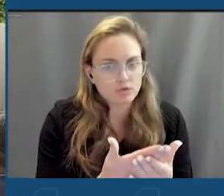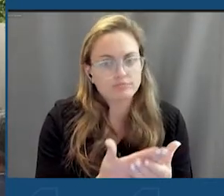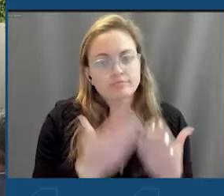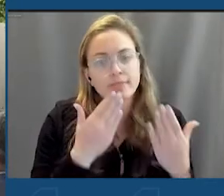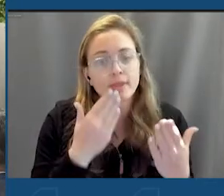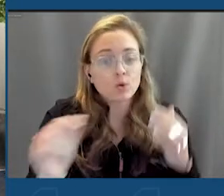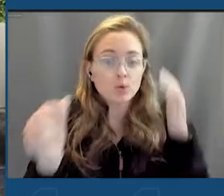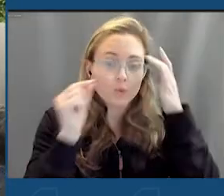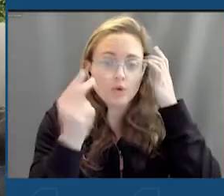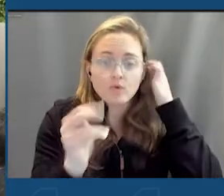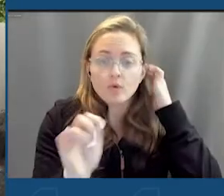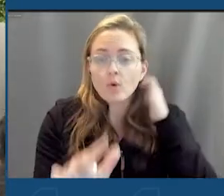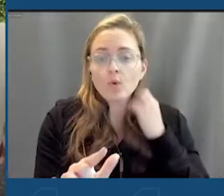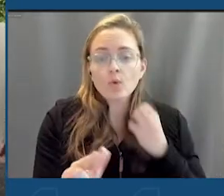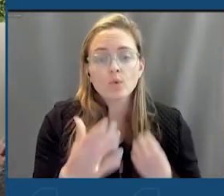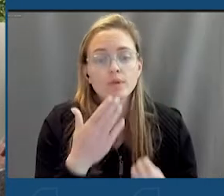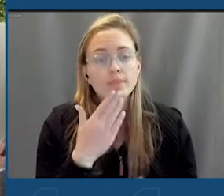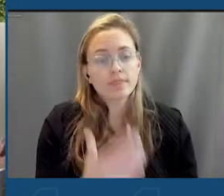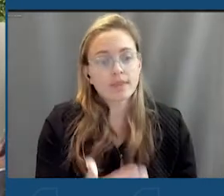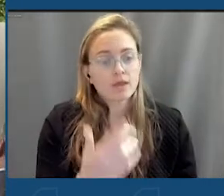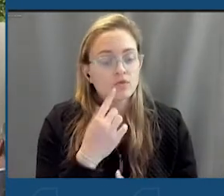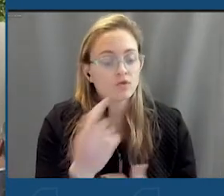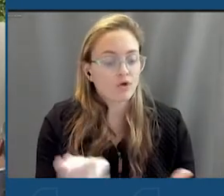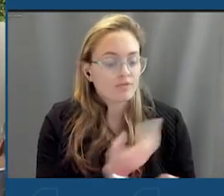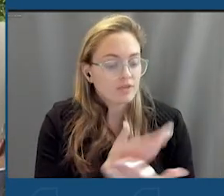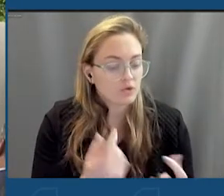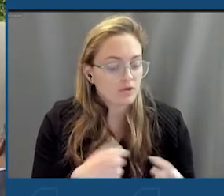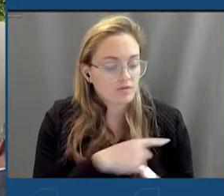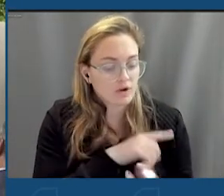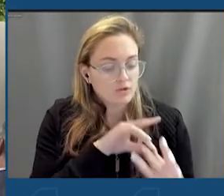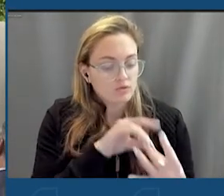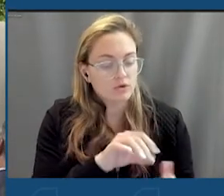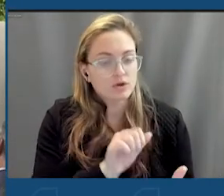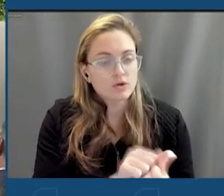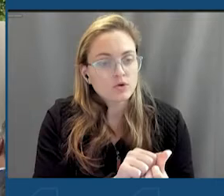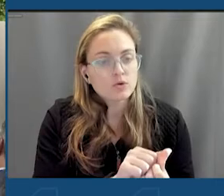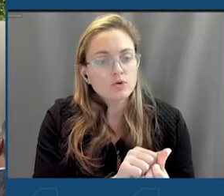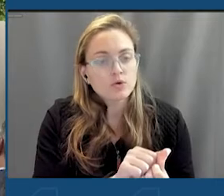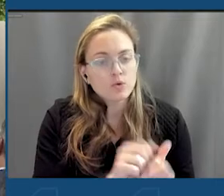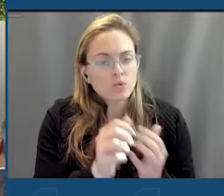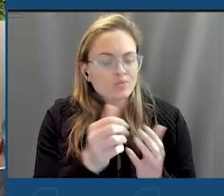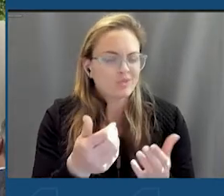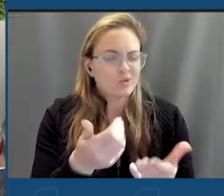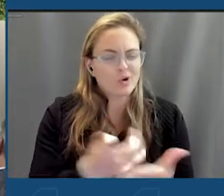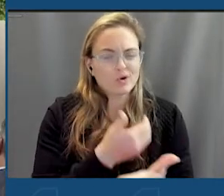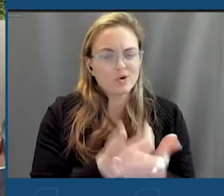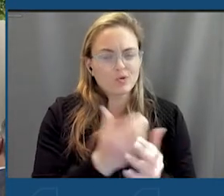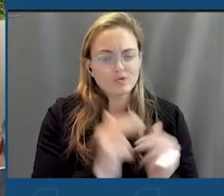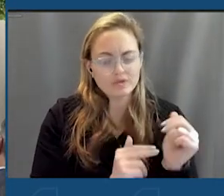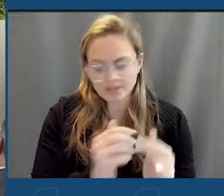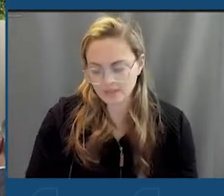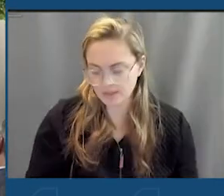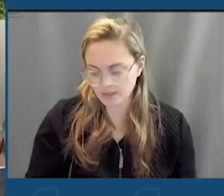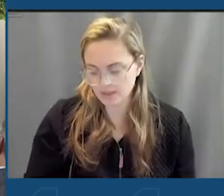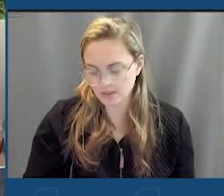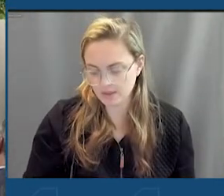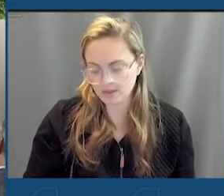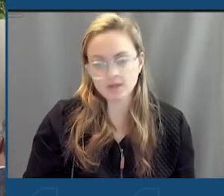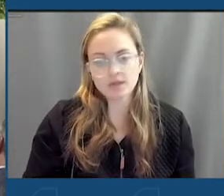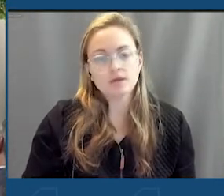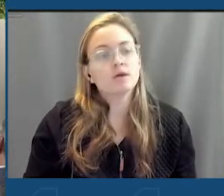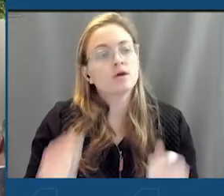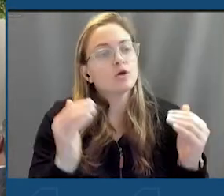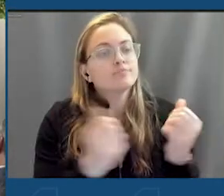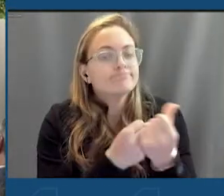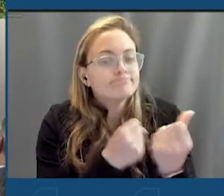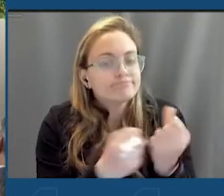Hochul. Thanks for the support you have given us in regards to our move in our new facility. Thank you in regards to promoting our program and our network and